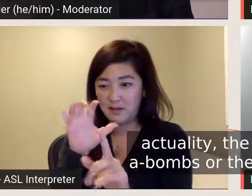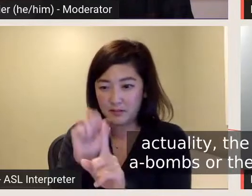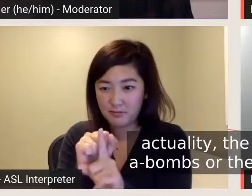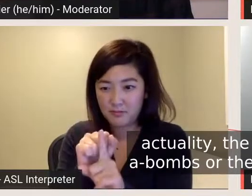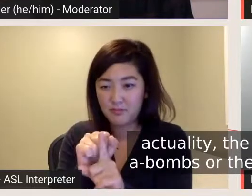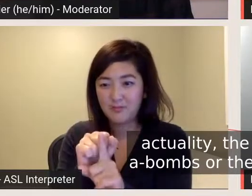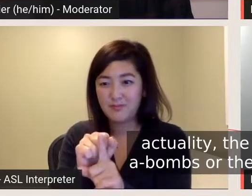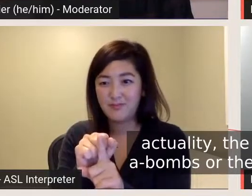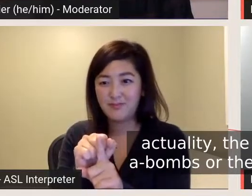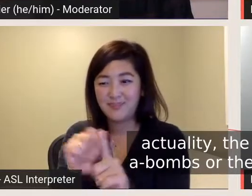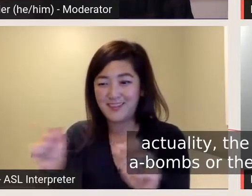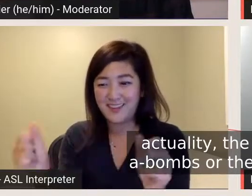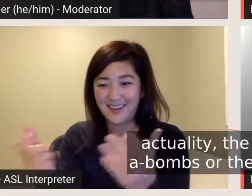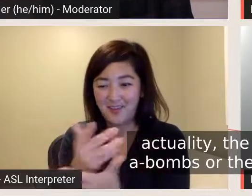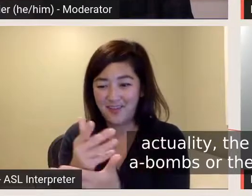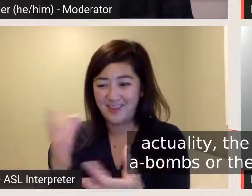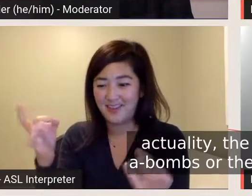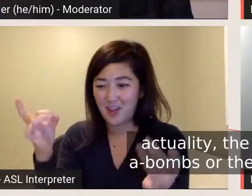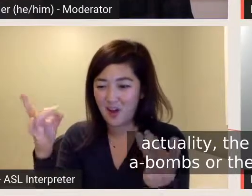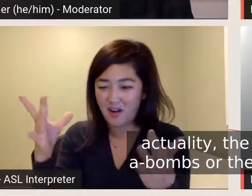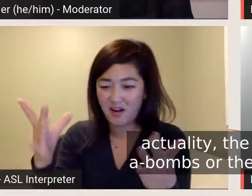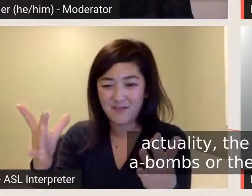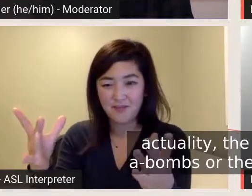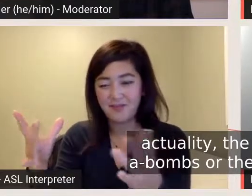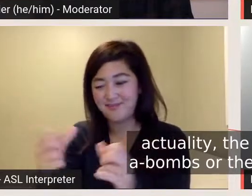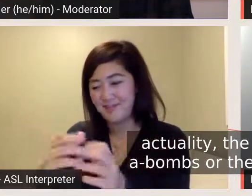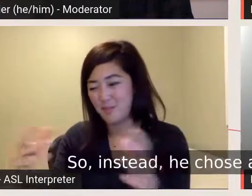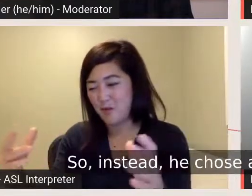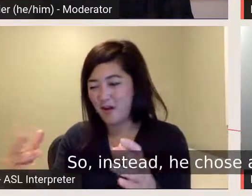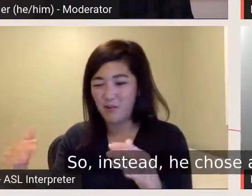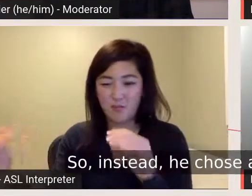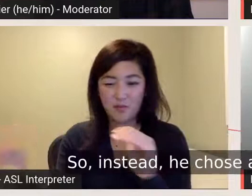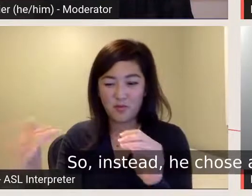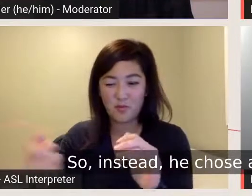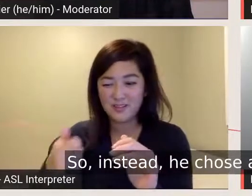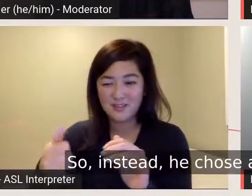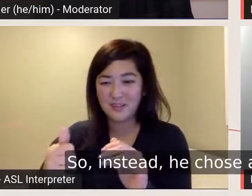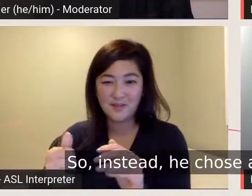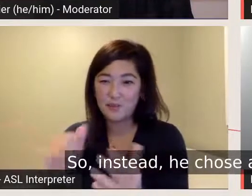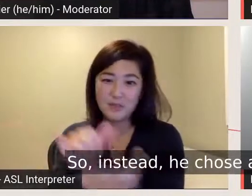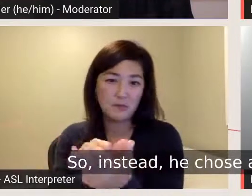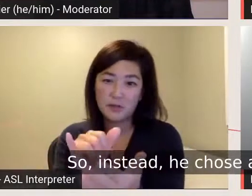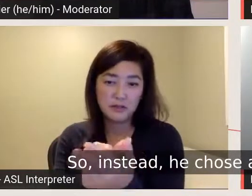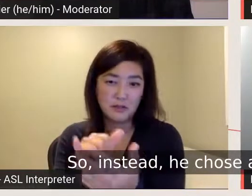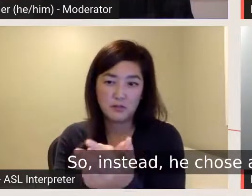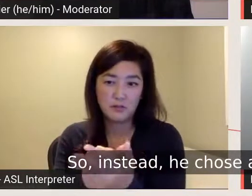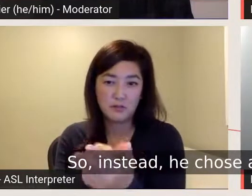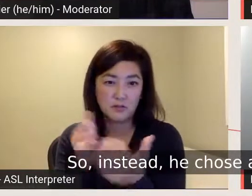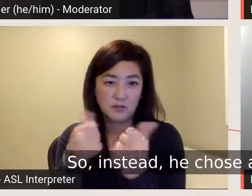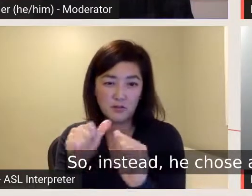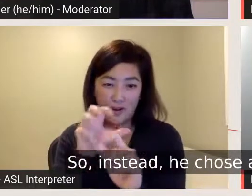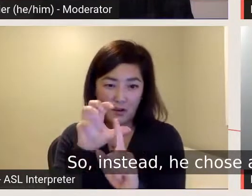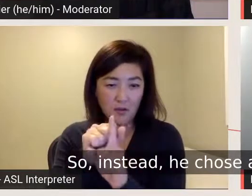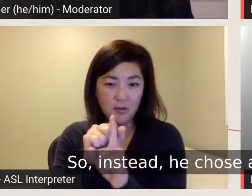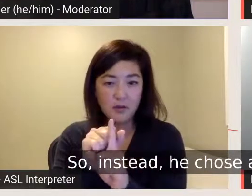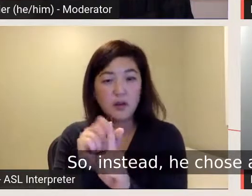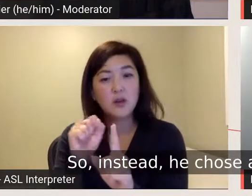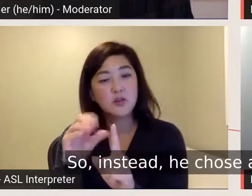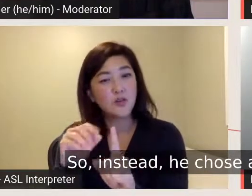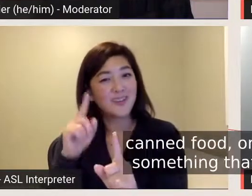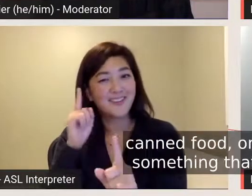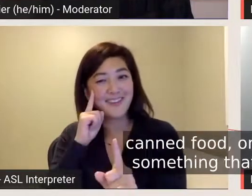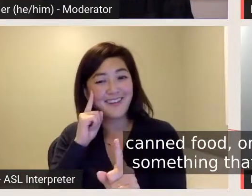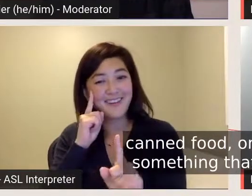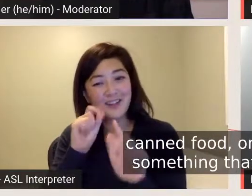actuality, the reality of a bomb or the war itself. So instead, he chose a shadow of a